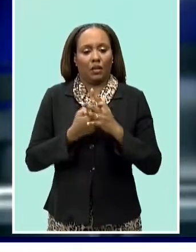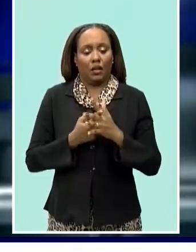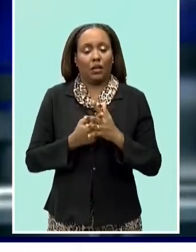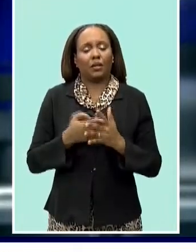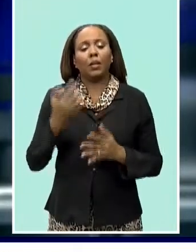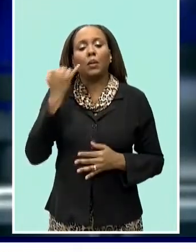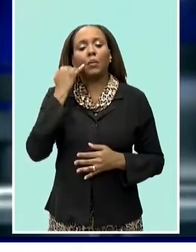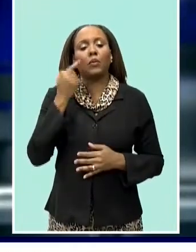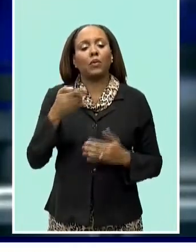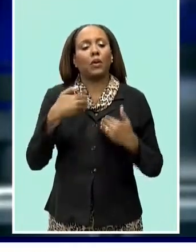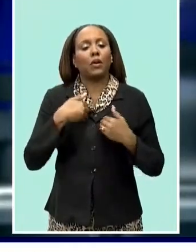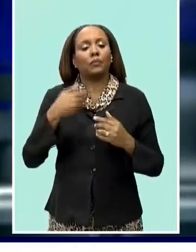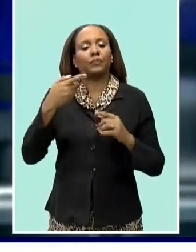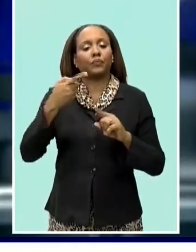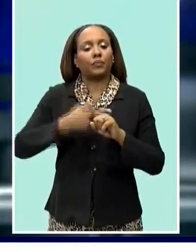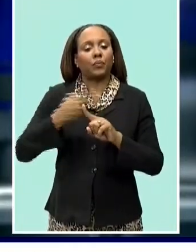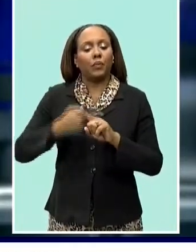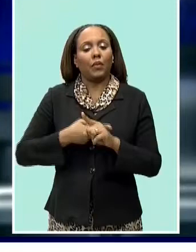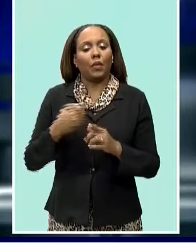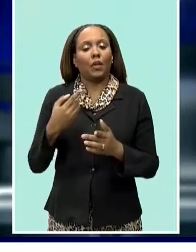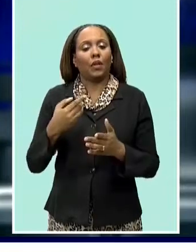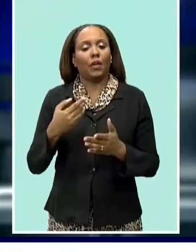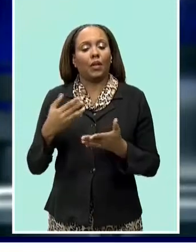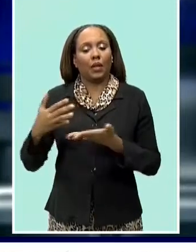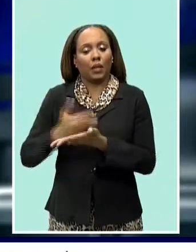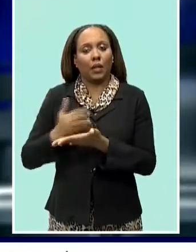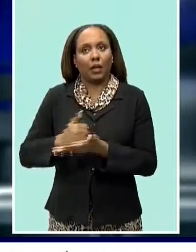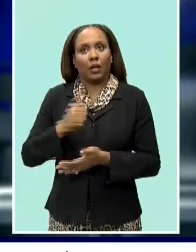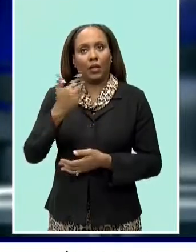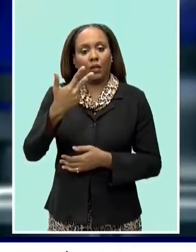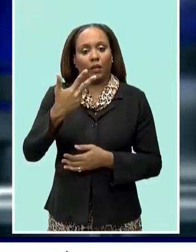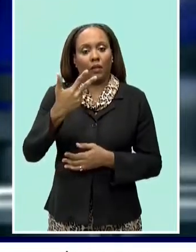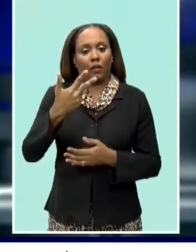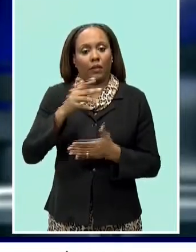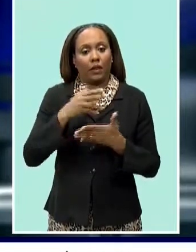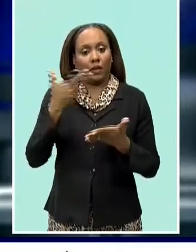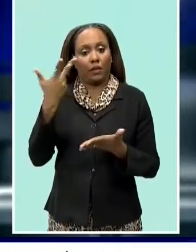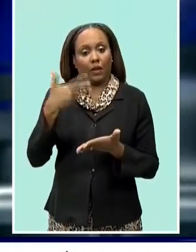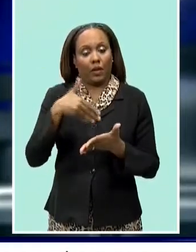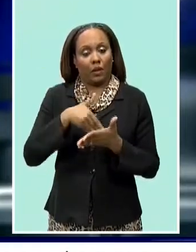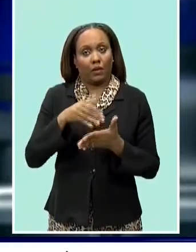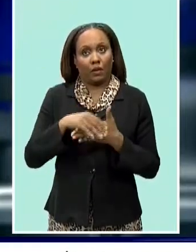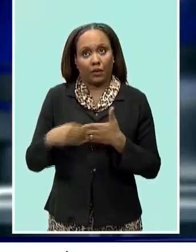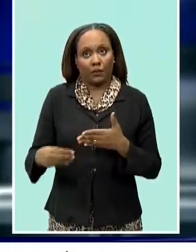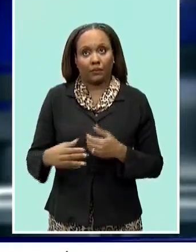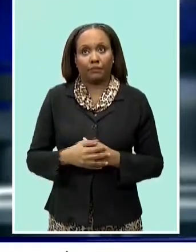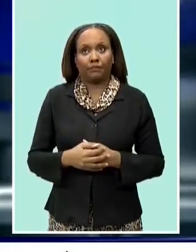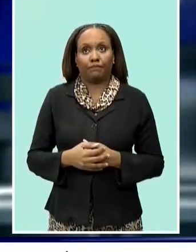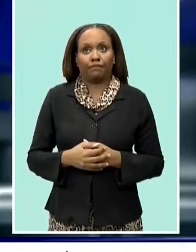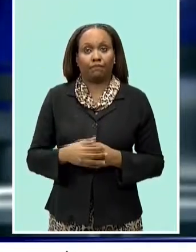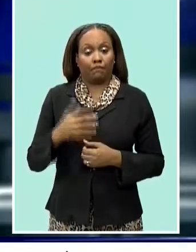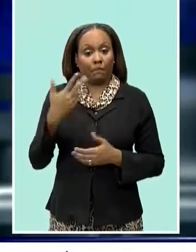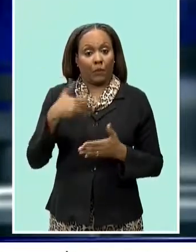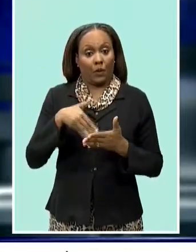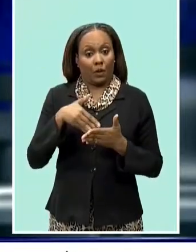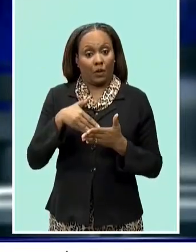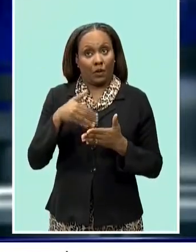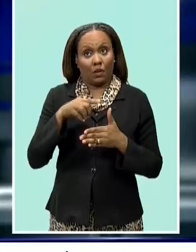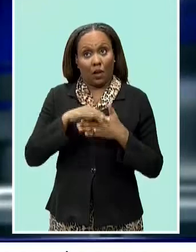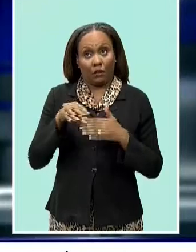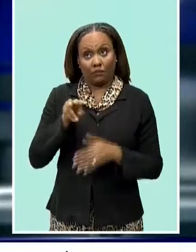that said, let's start with a monthly salary of $3,000. Now, at present, someone earning $3,000 has to pay